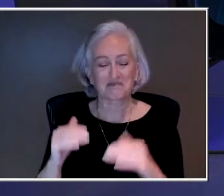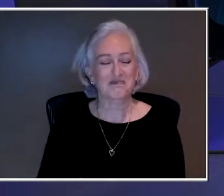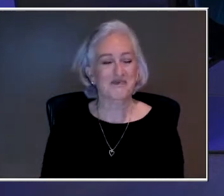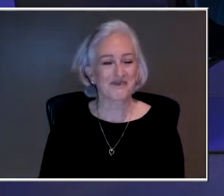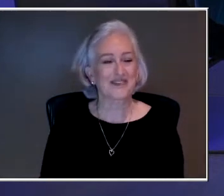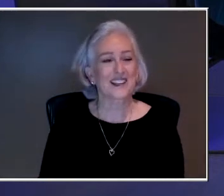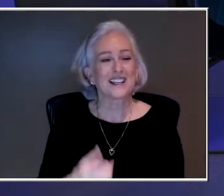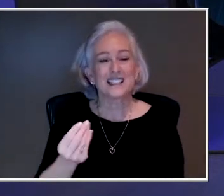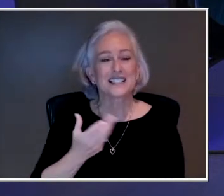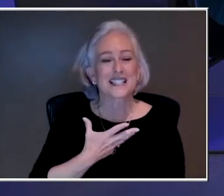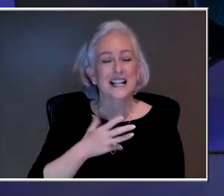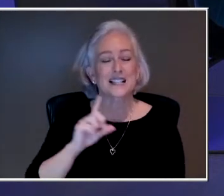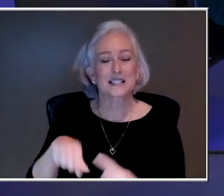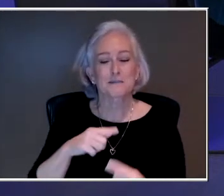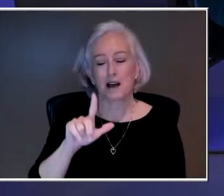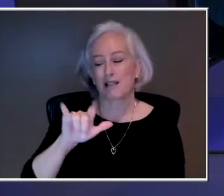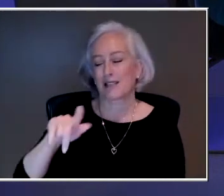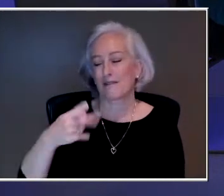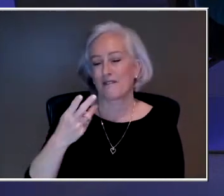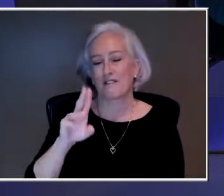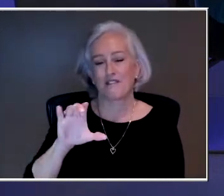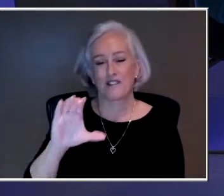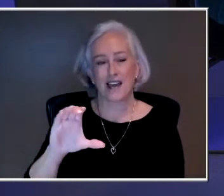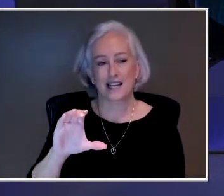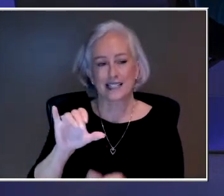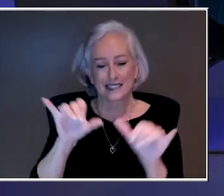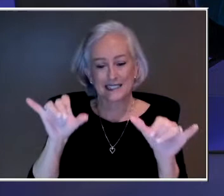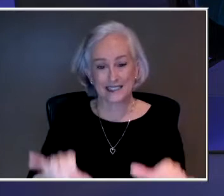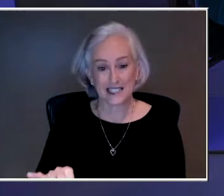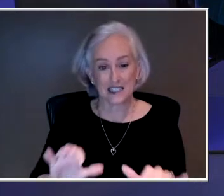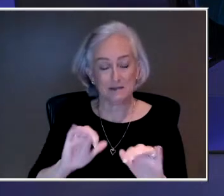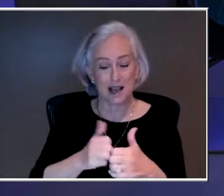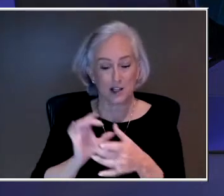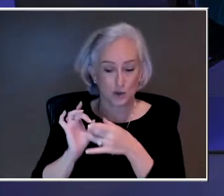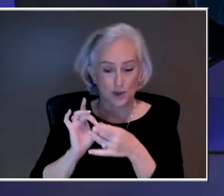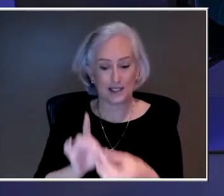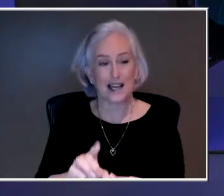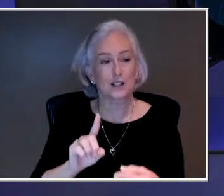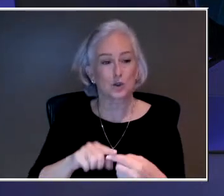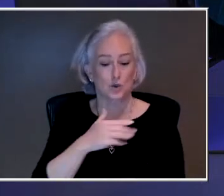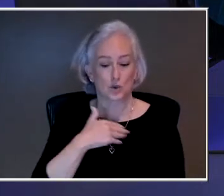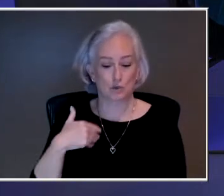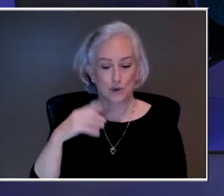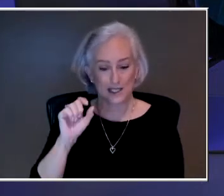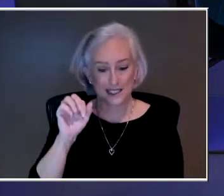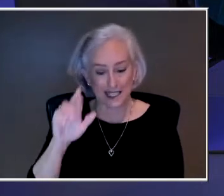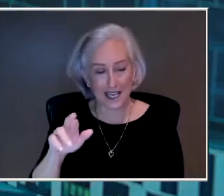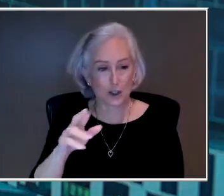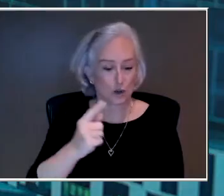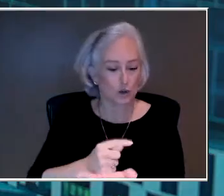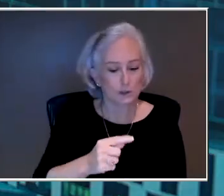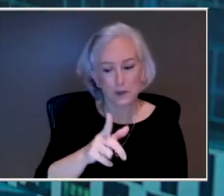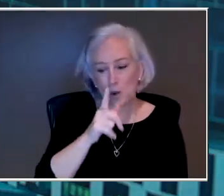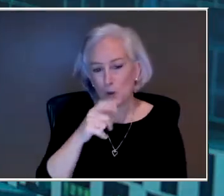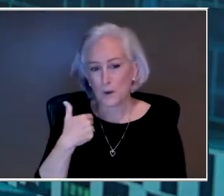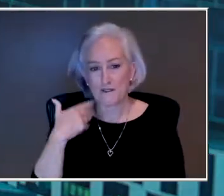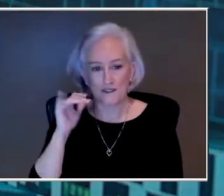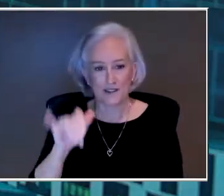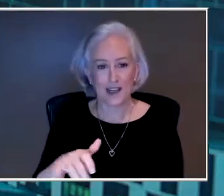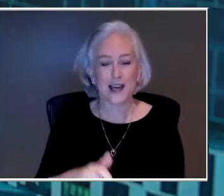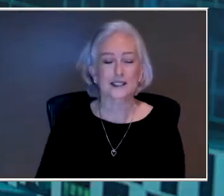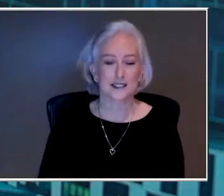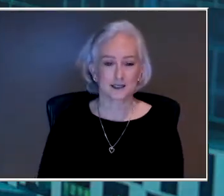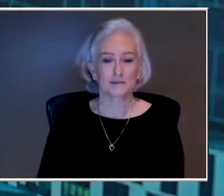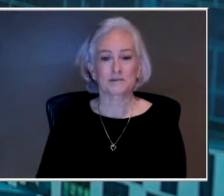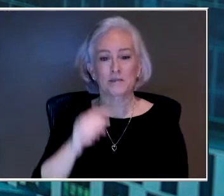lymphatic system is. How does it relate to breast cancer, the treatment? Who gets it? Right. You know, what I commonly explain to patients when they're in my